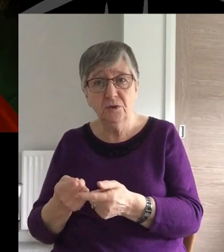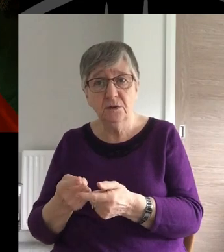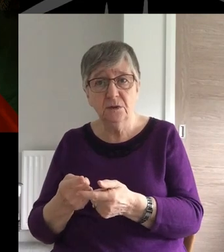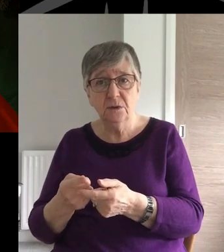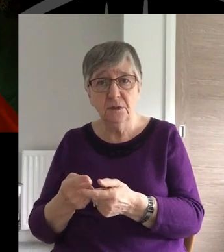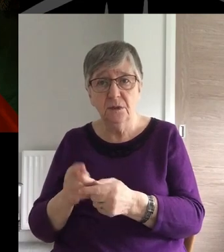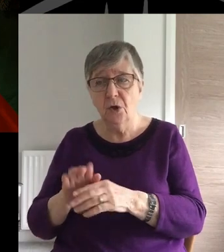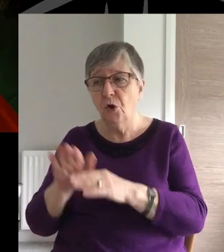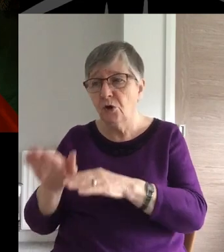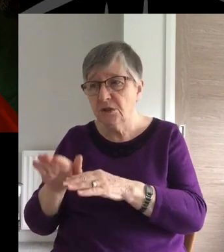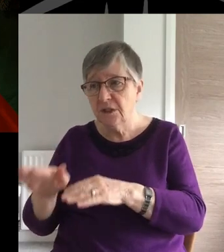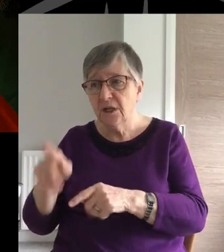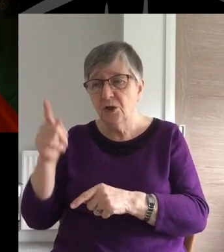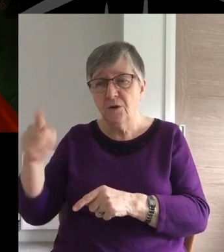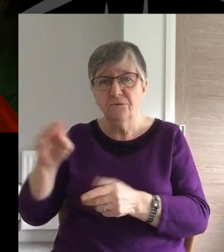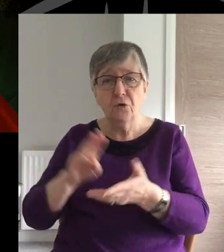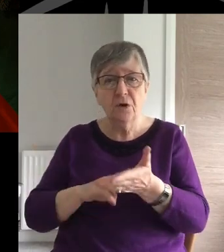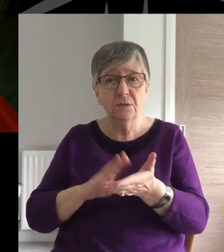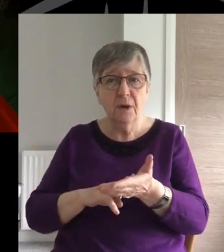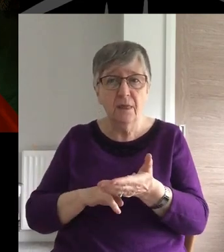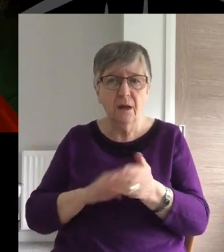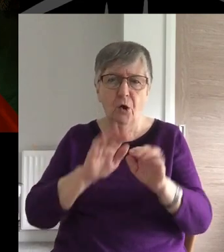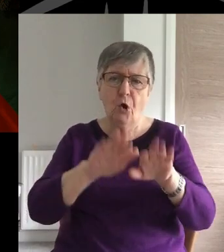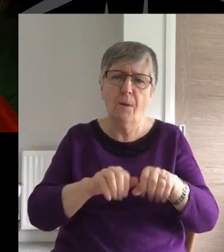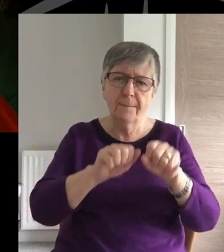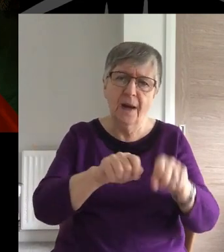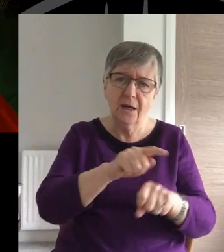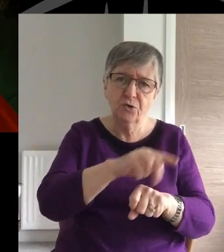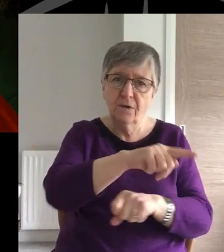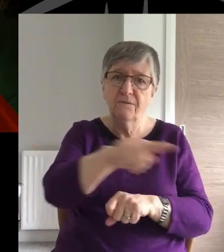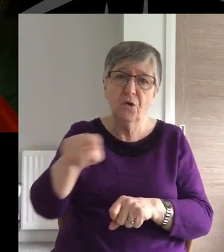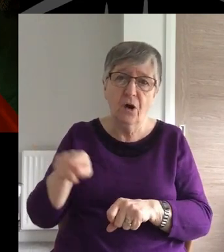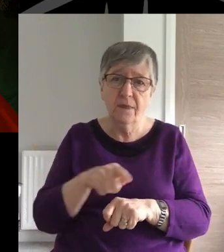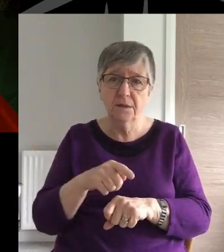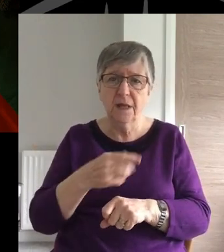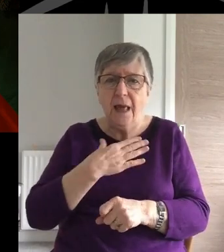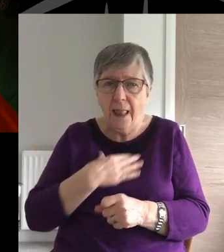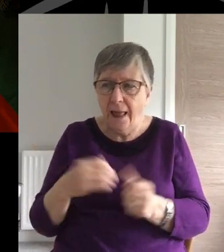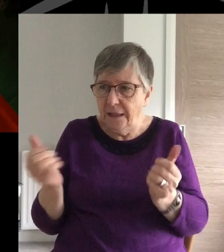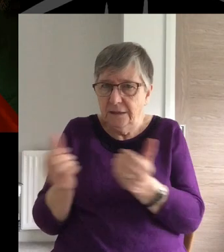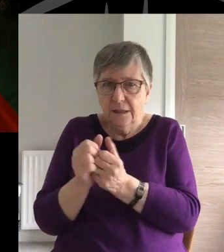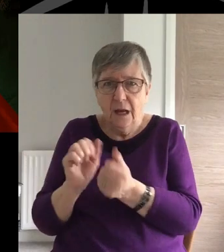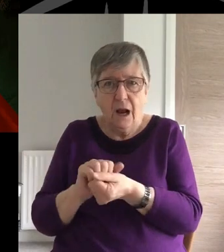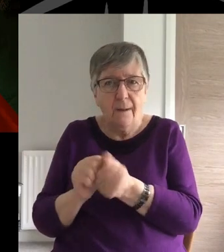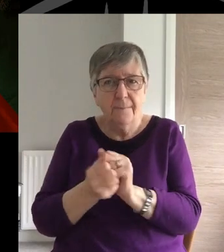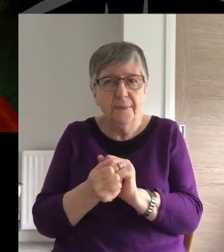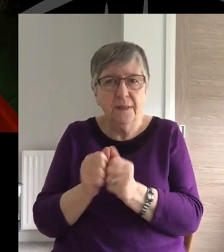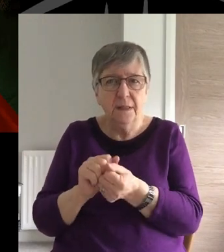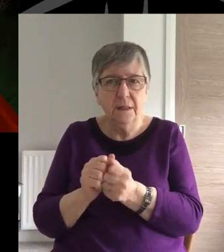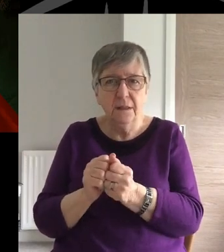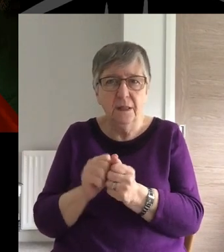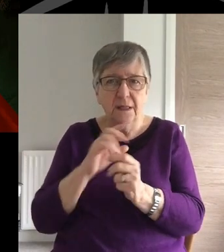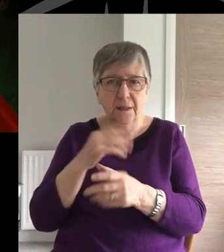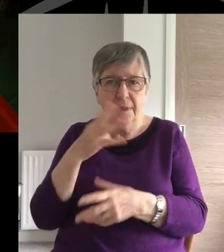showed tender consideration for his mother, compassion for others. He longed for company. He experienced emotions that we feel,